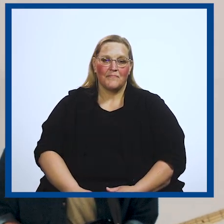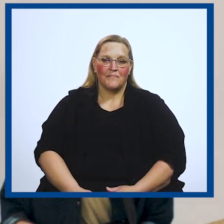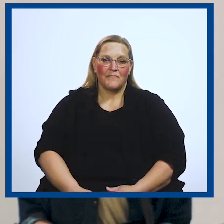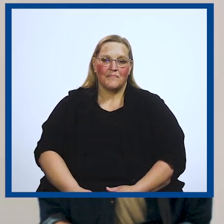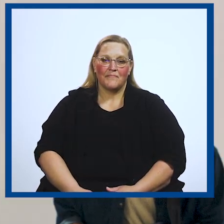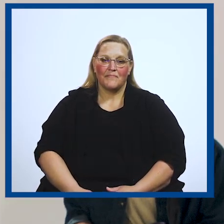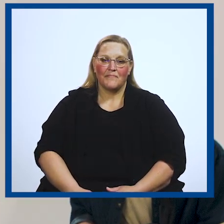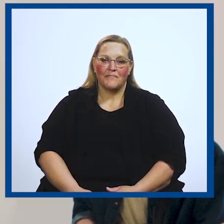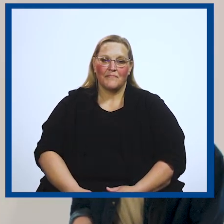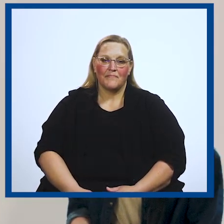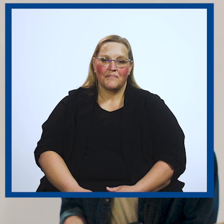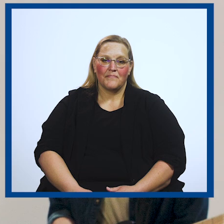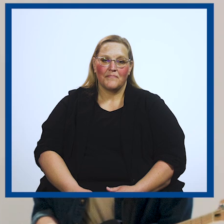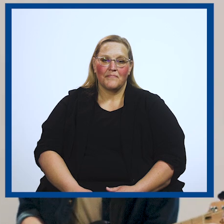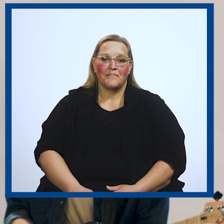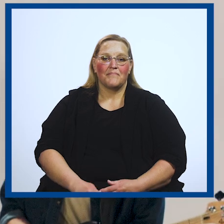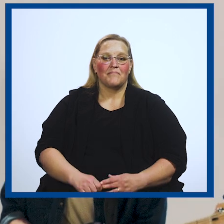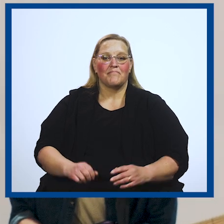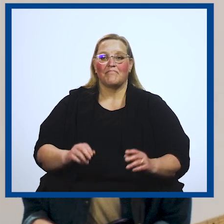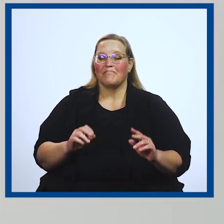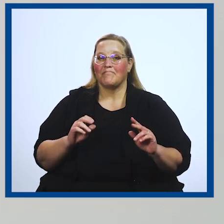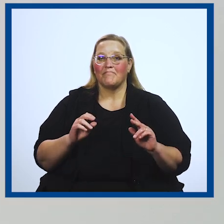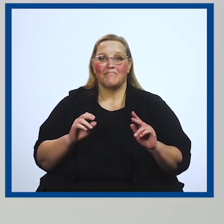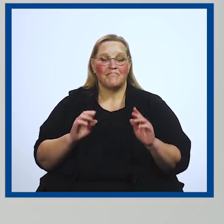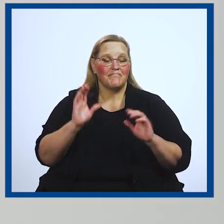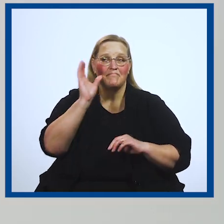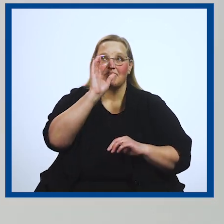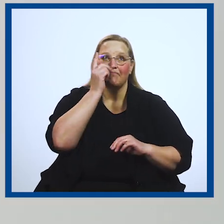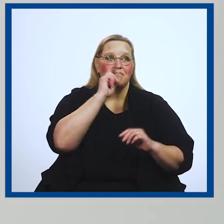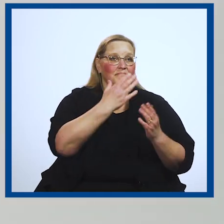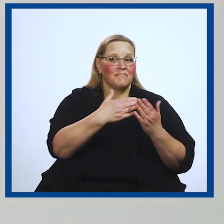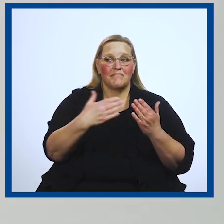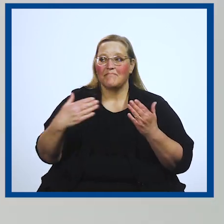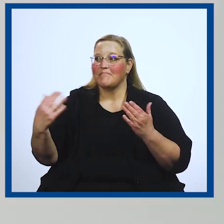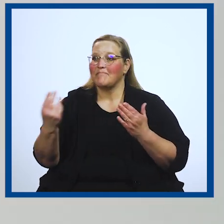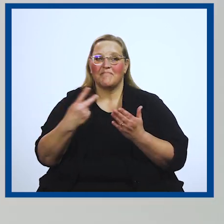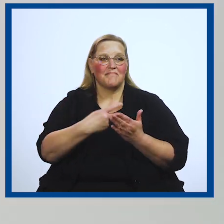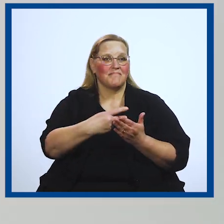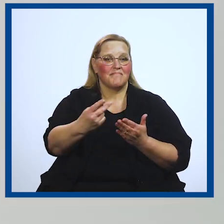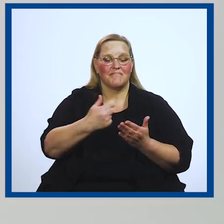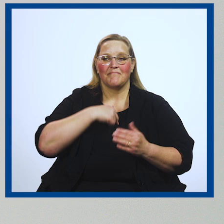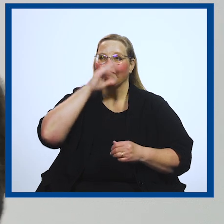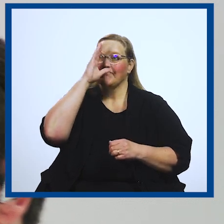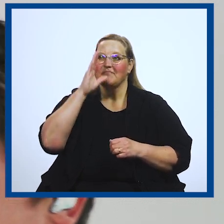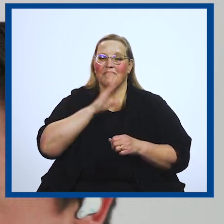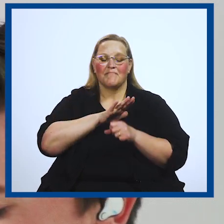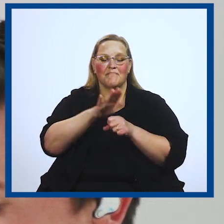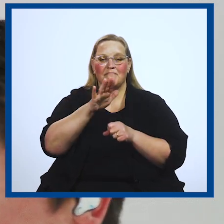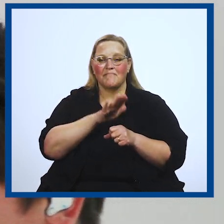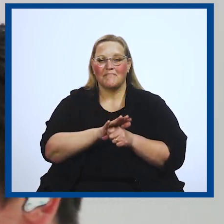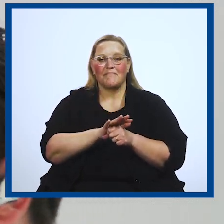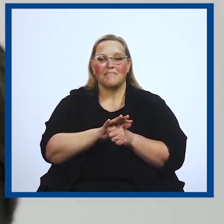Man's empty praise and treasures that fade are never enough.